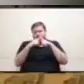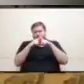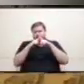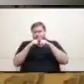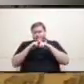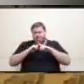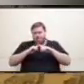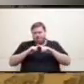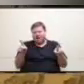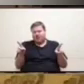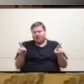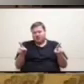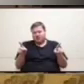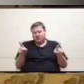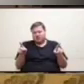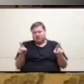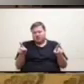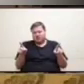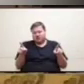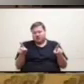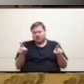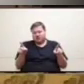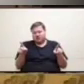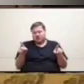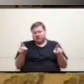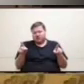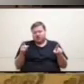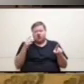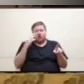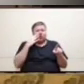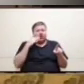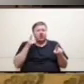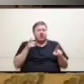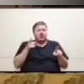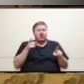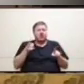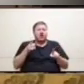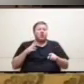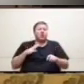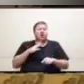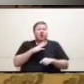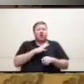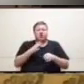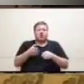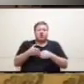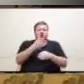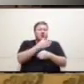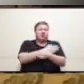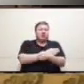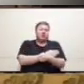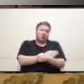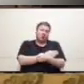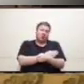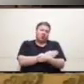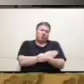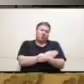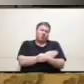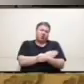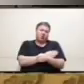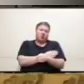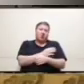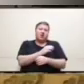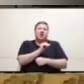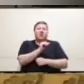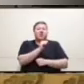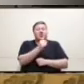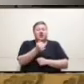they participated when they were councillors prior to them being members of the